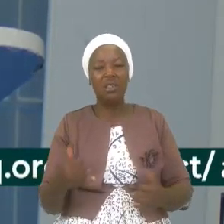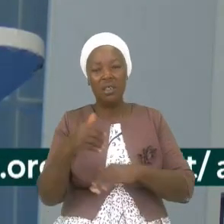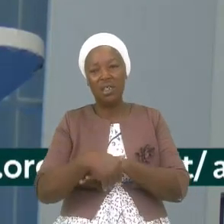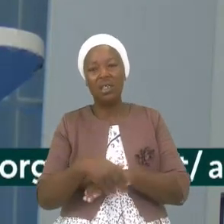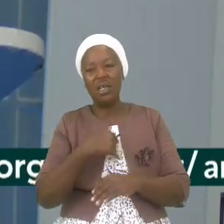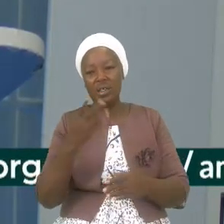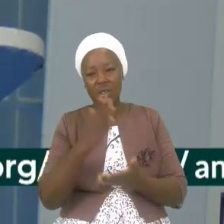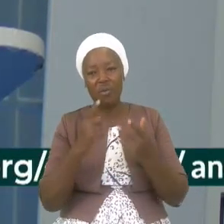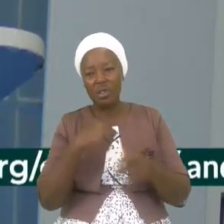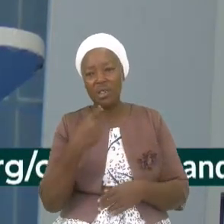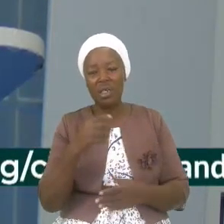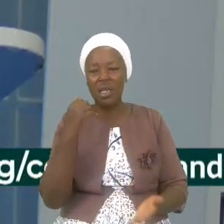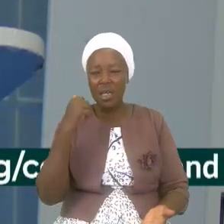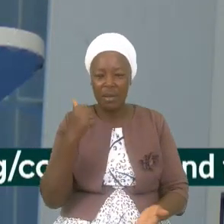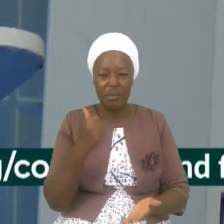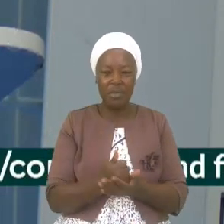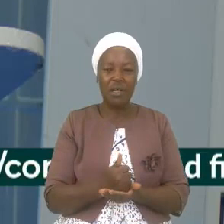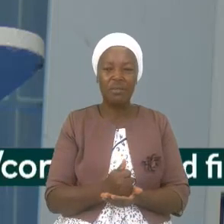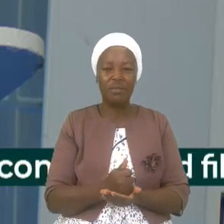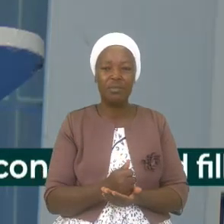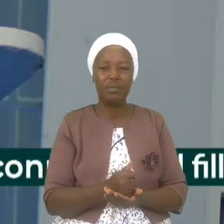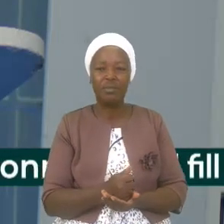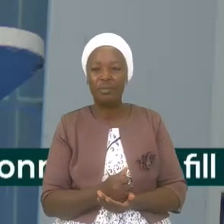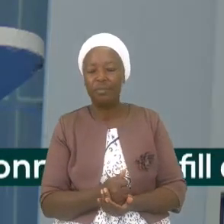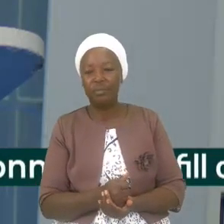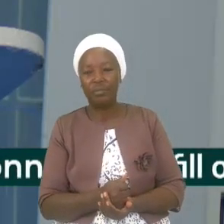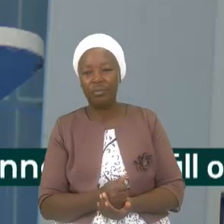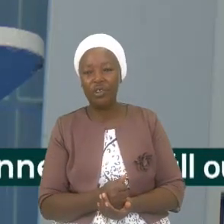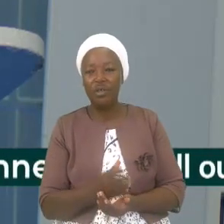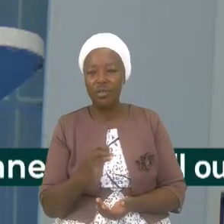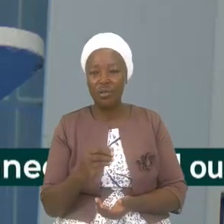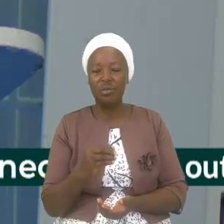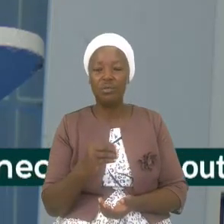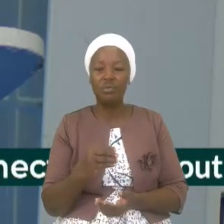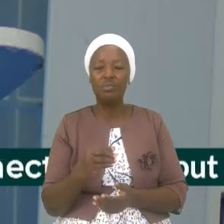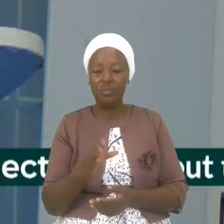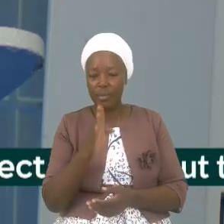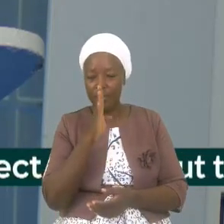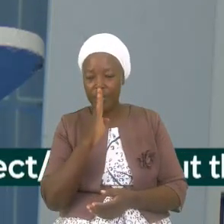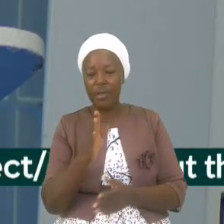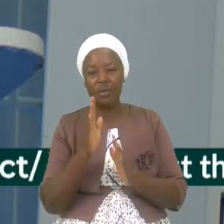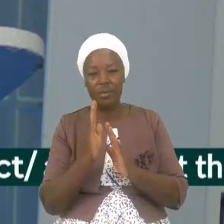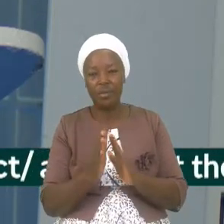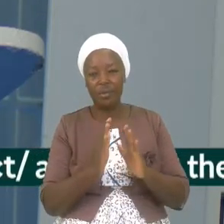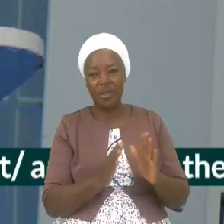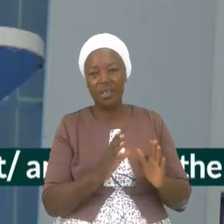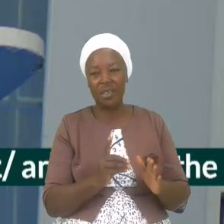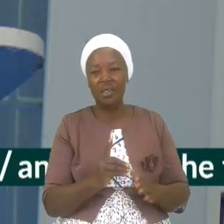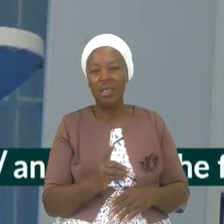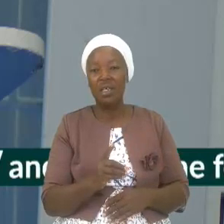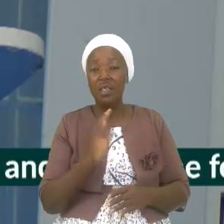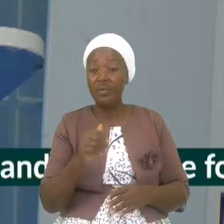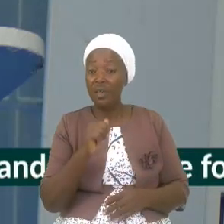So therefore, get ready. If you are not being counseled, bow your head and say, oh Lord, tonight is my night.